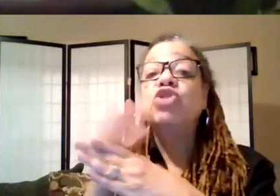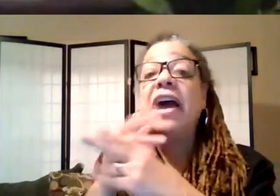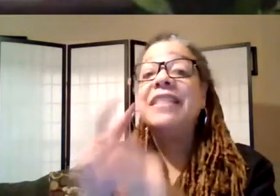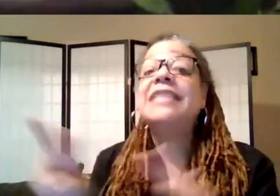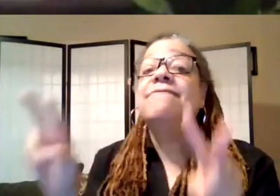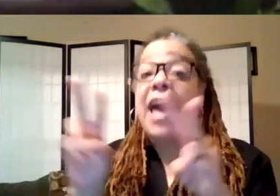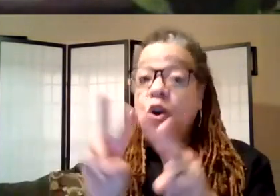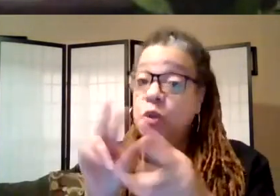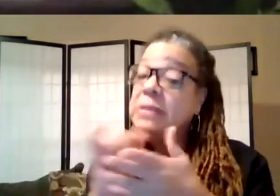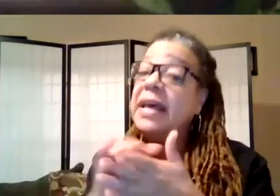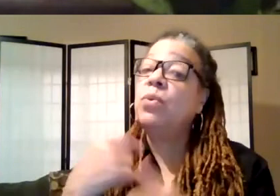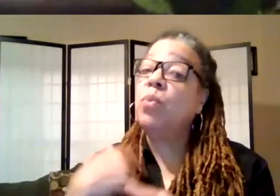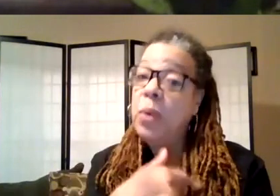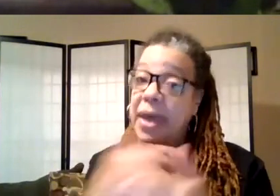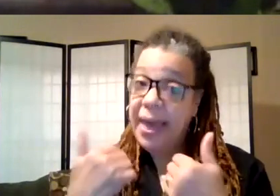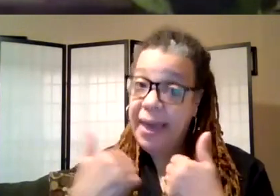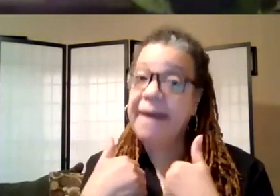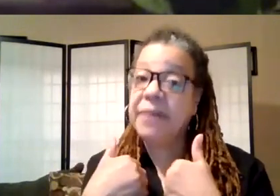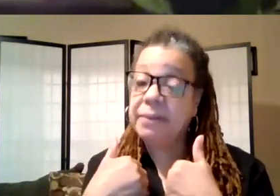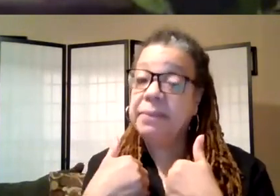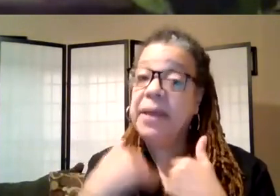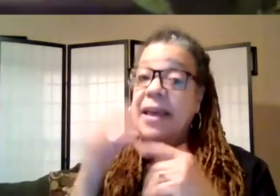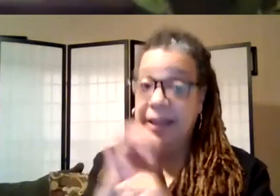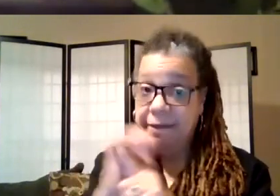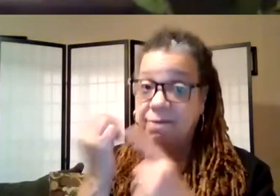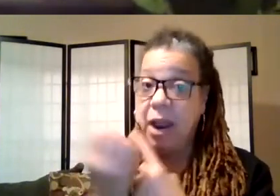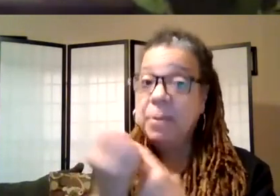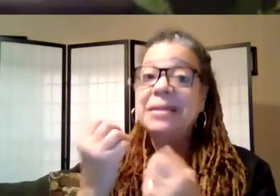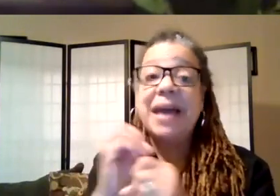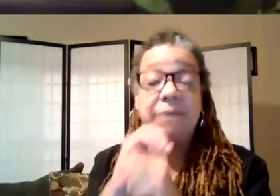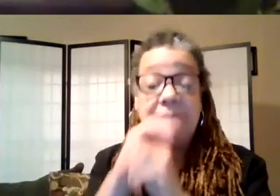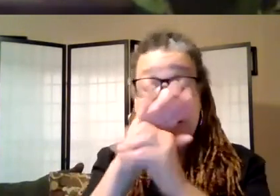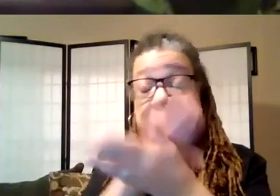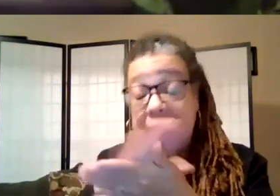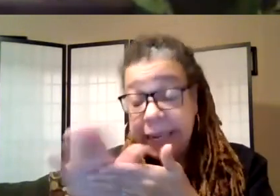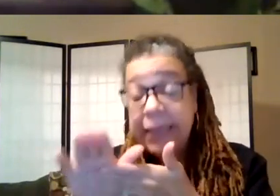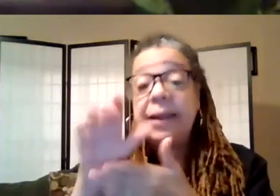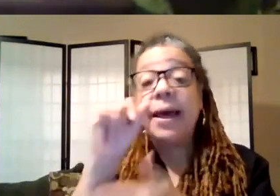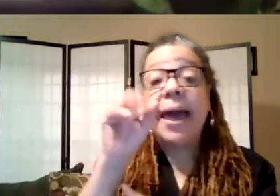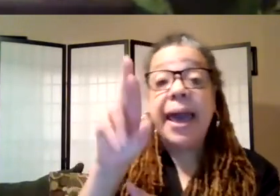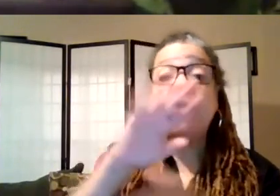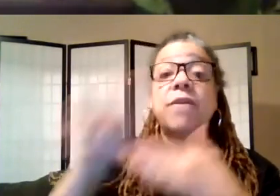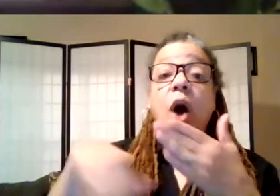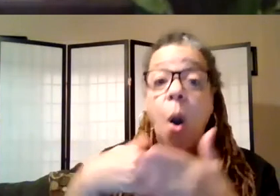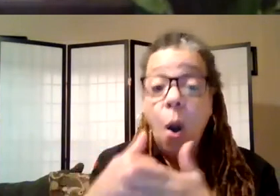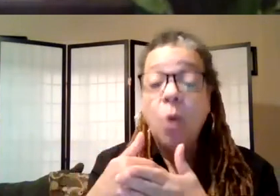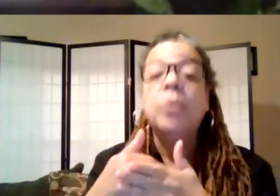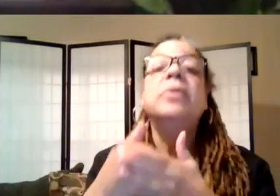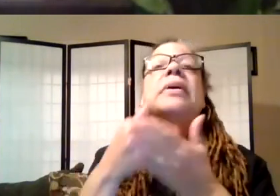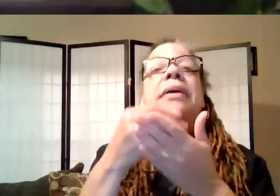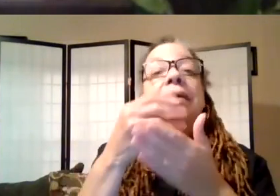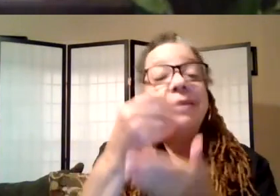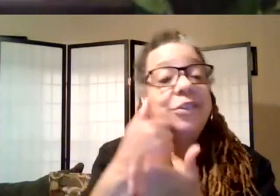we have in the labor movement and the environmental movement to have cleaner air for all, to combat climate change, and to start to transition people